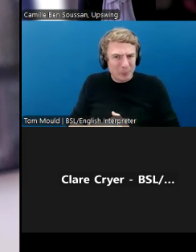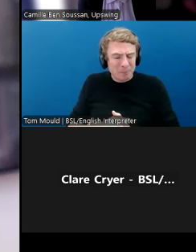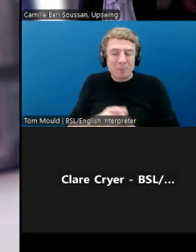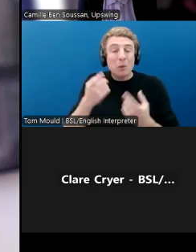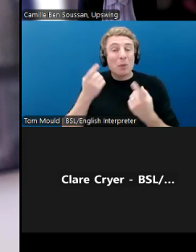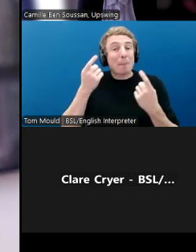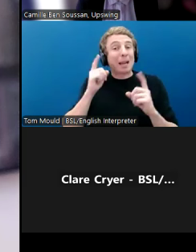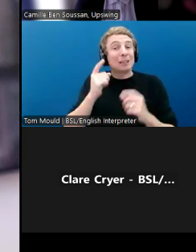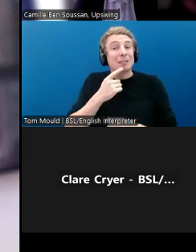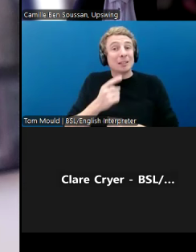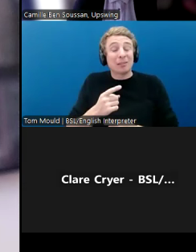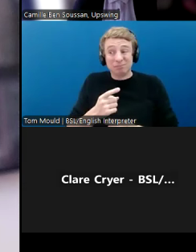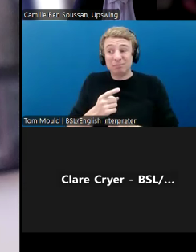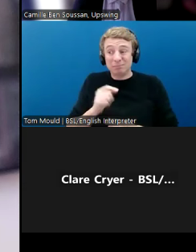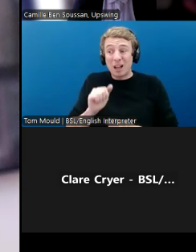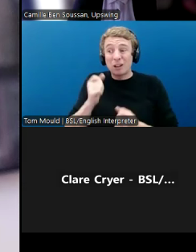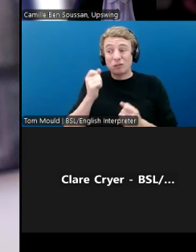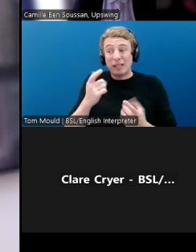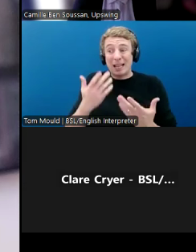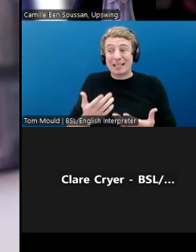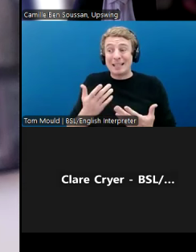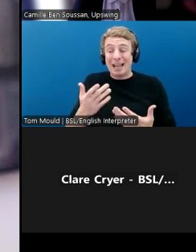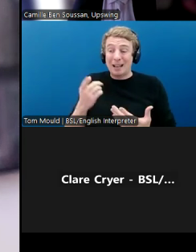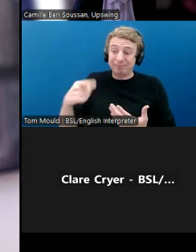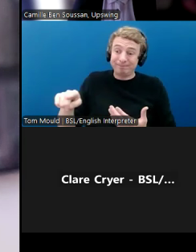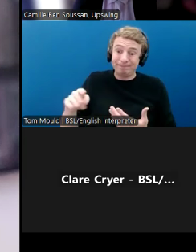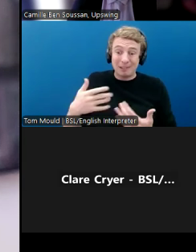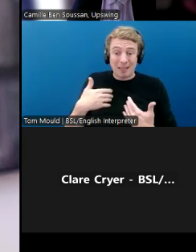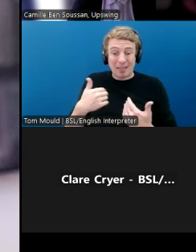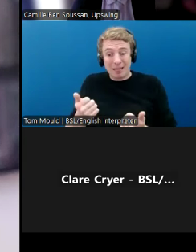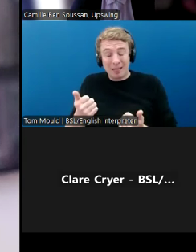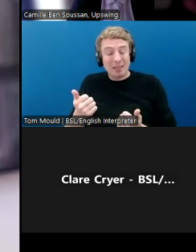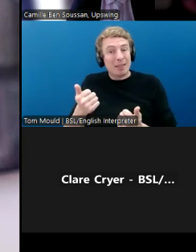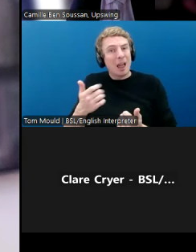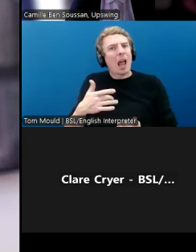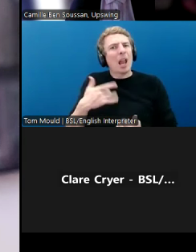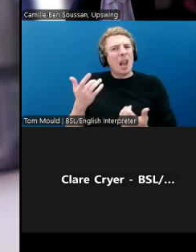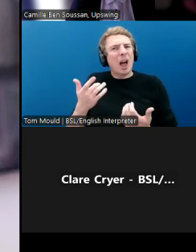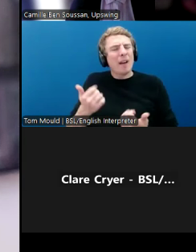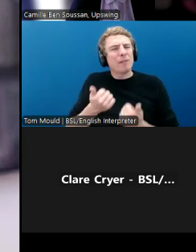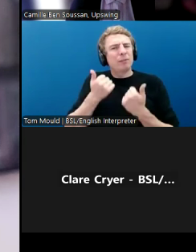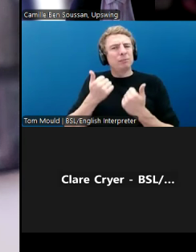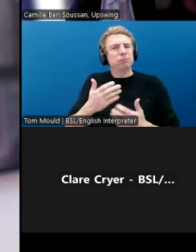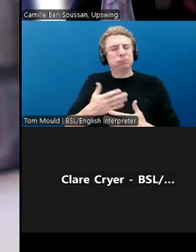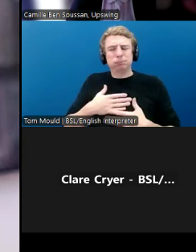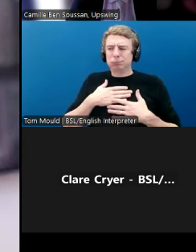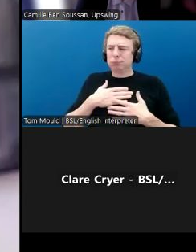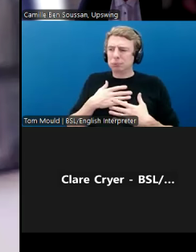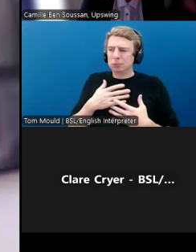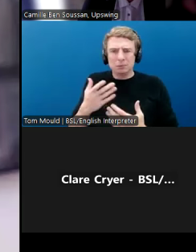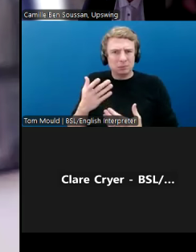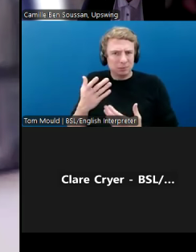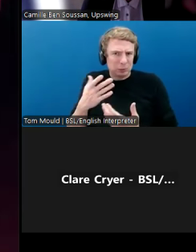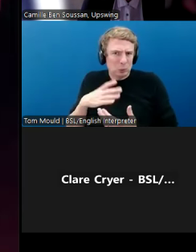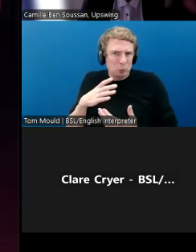challenged to have that. So that was really, really strong comment. And let's see if